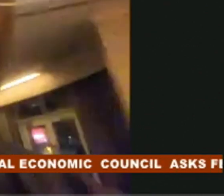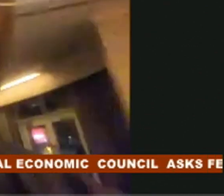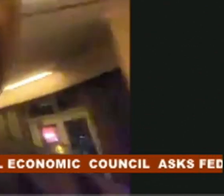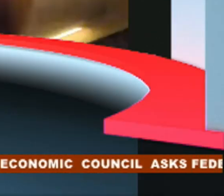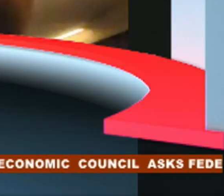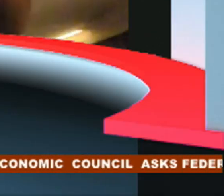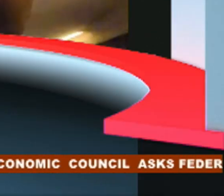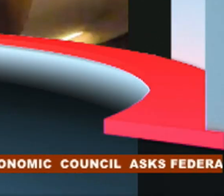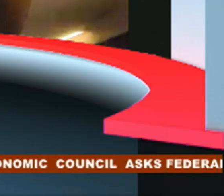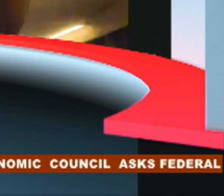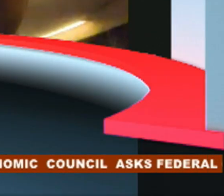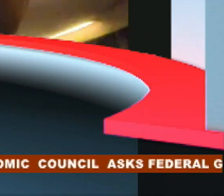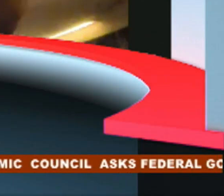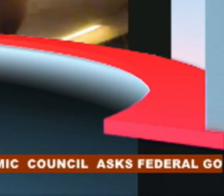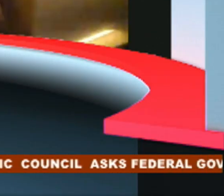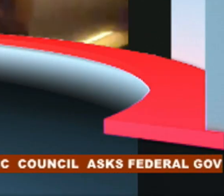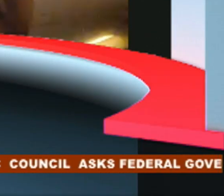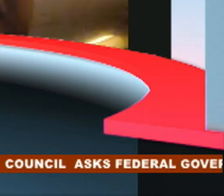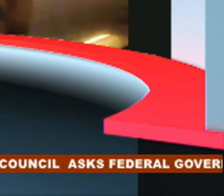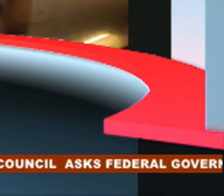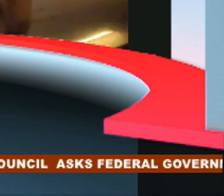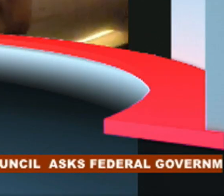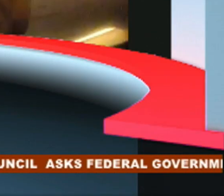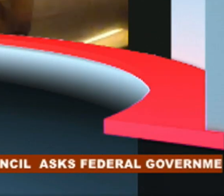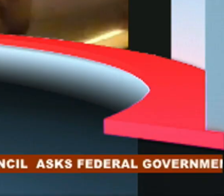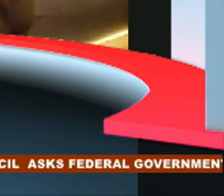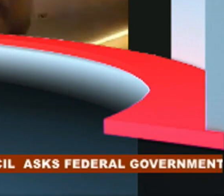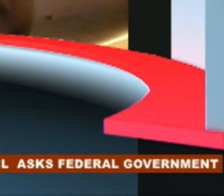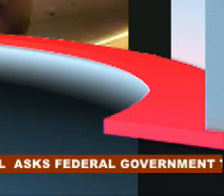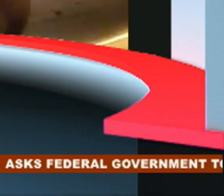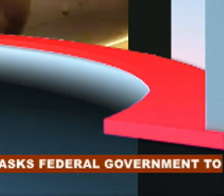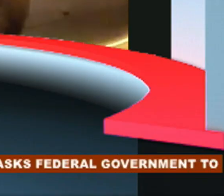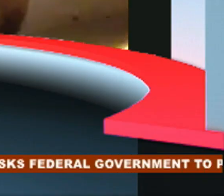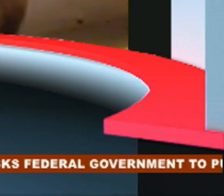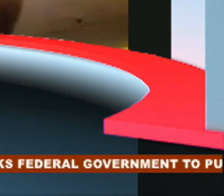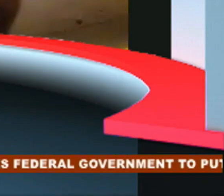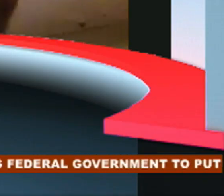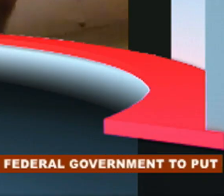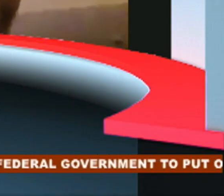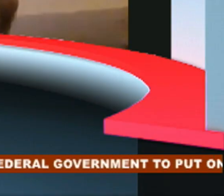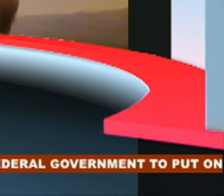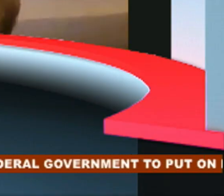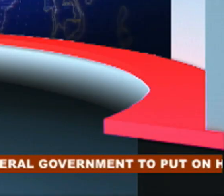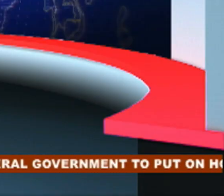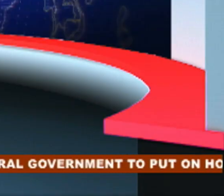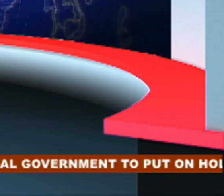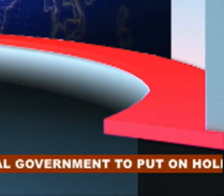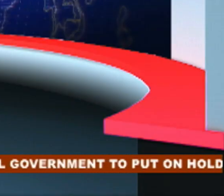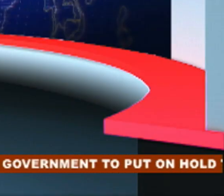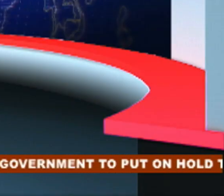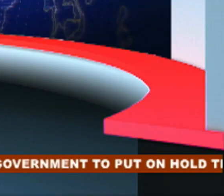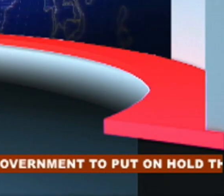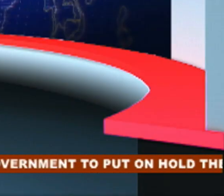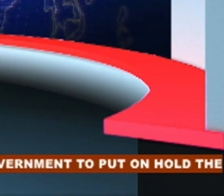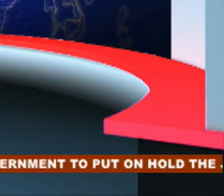you so much. Thank you so much for talking to us. Thank you. Thank you very much. Thank you.